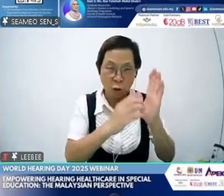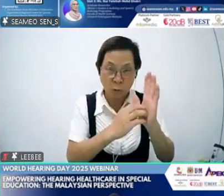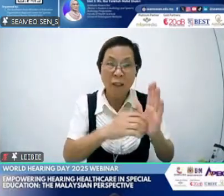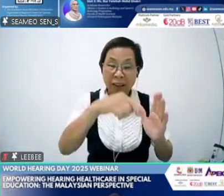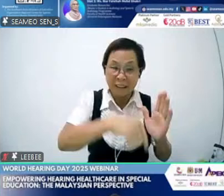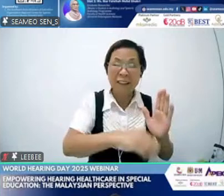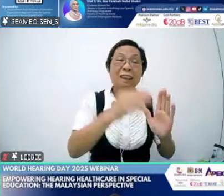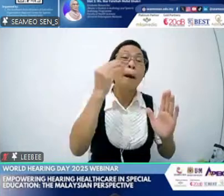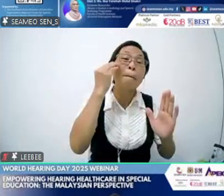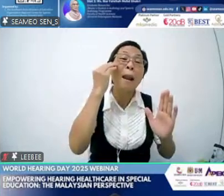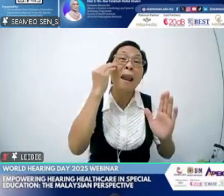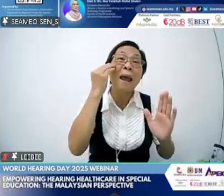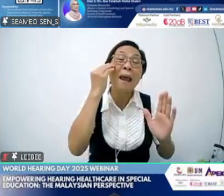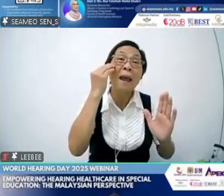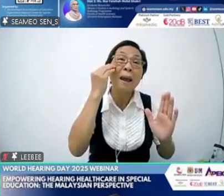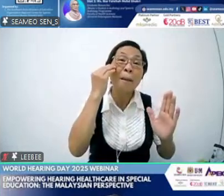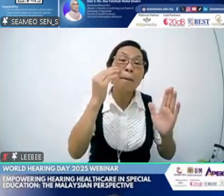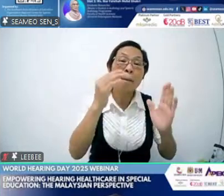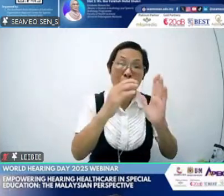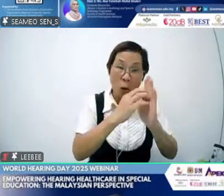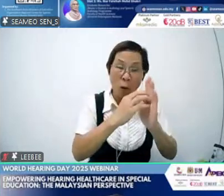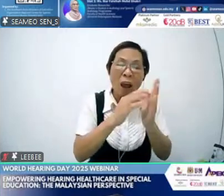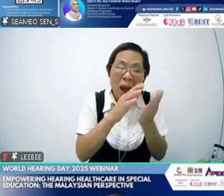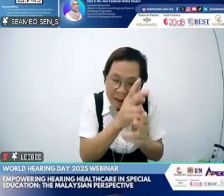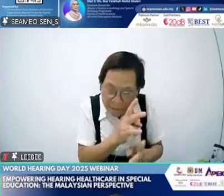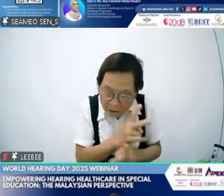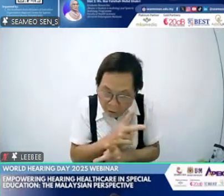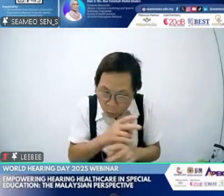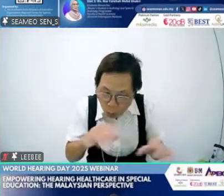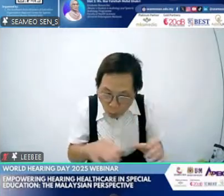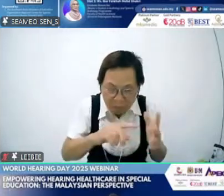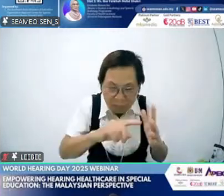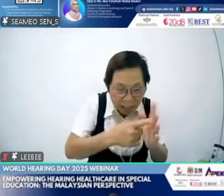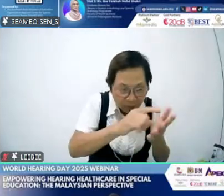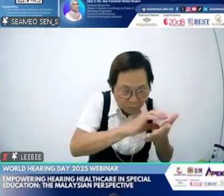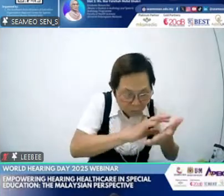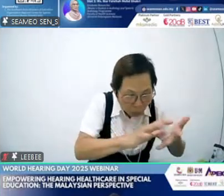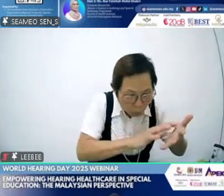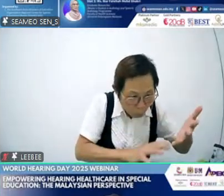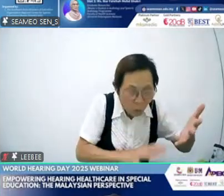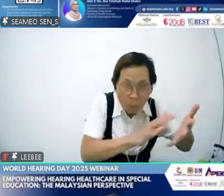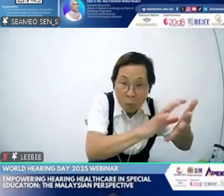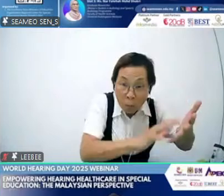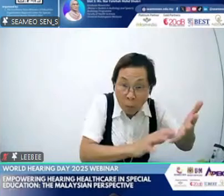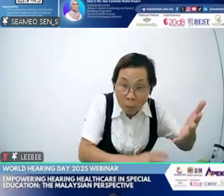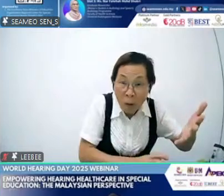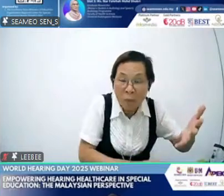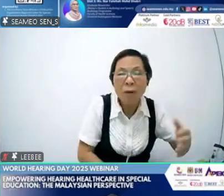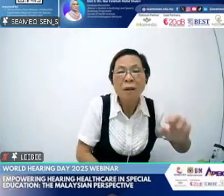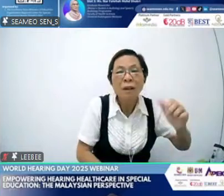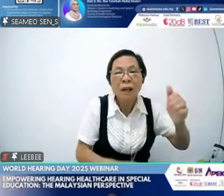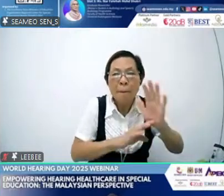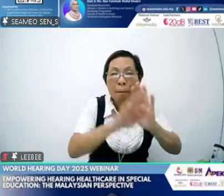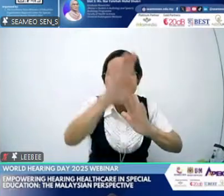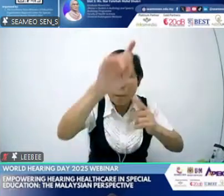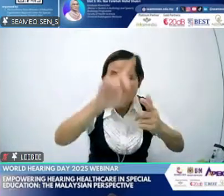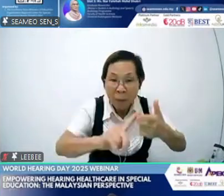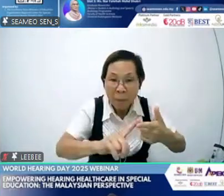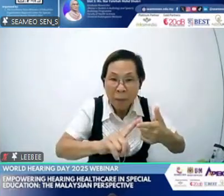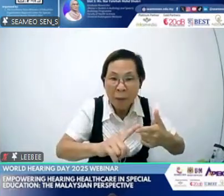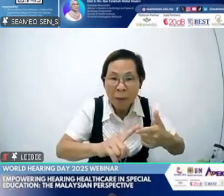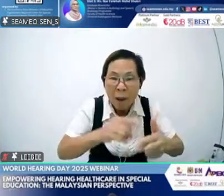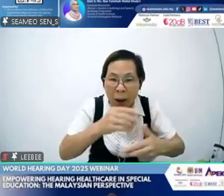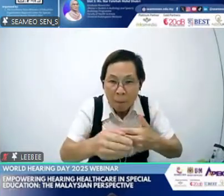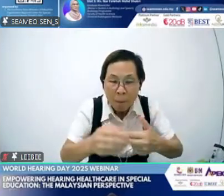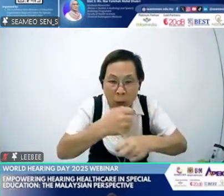was carefully developed through three key stages. content development, production, and